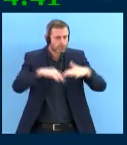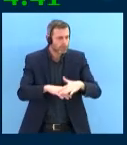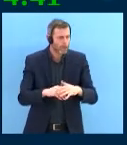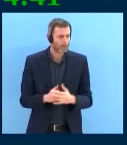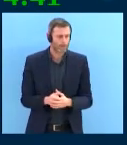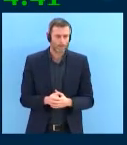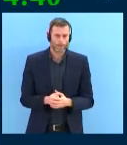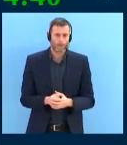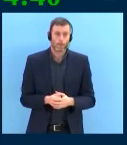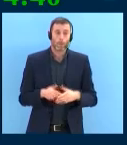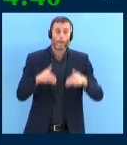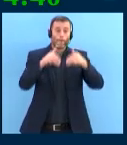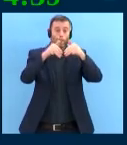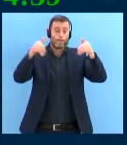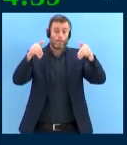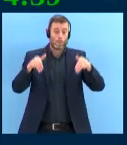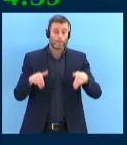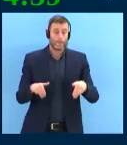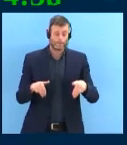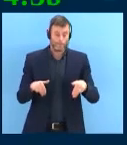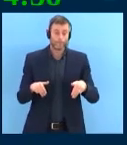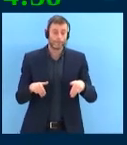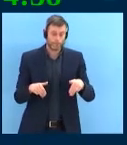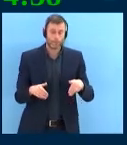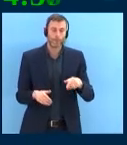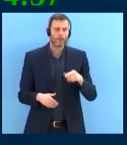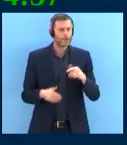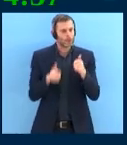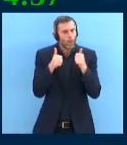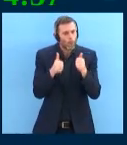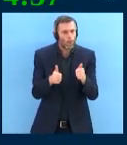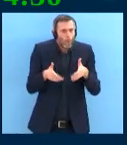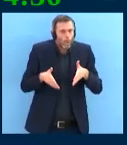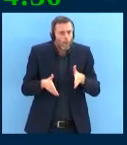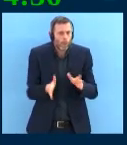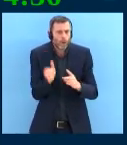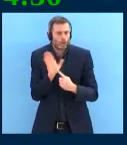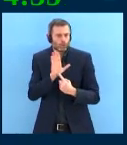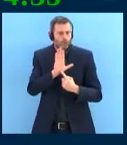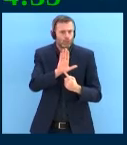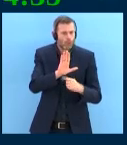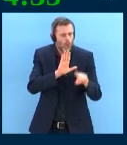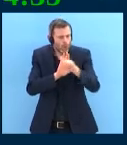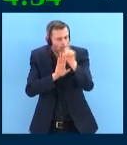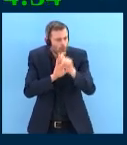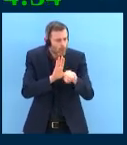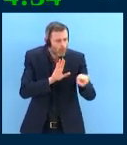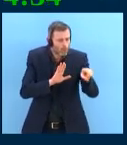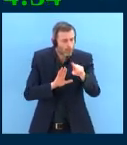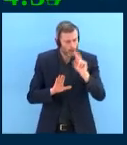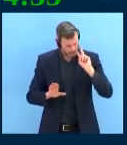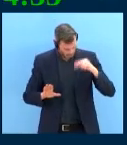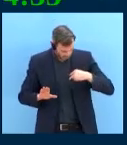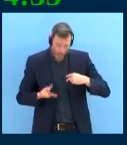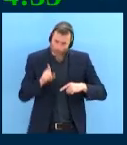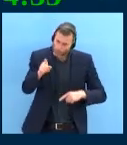Museums are uniquely positioned to challenge these reductive narratives as spaces that shape how societies understand